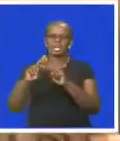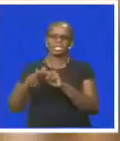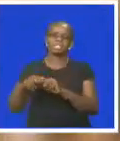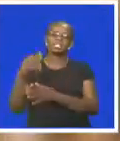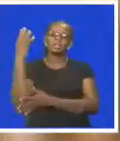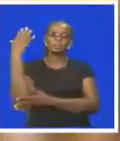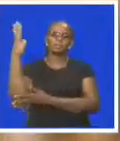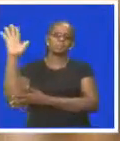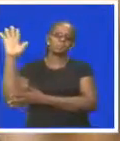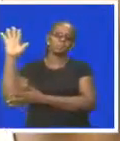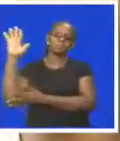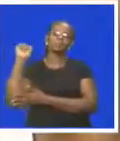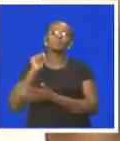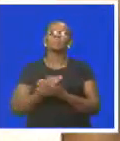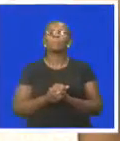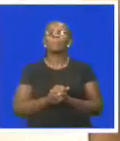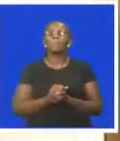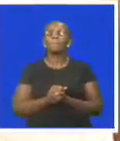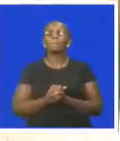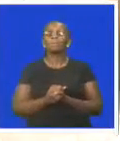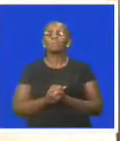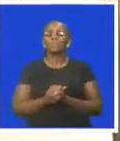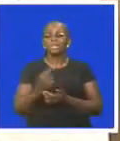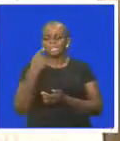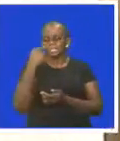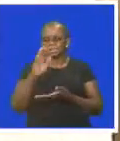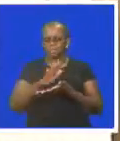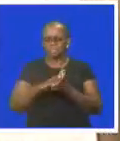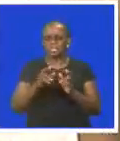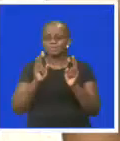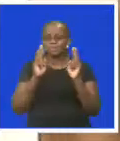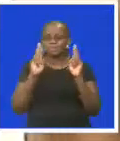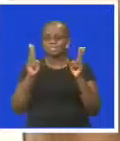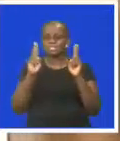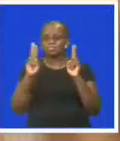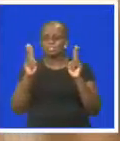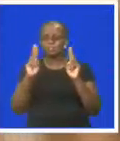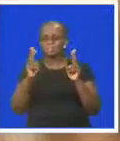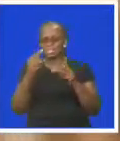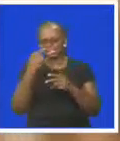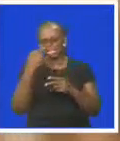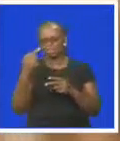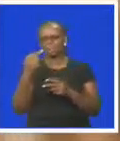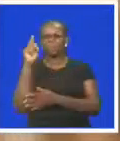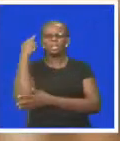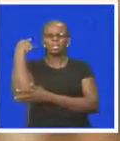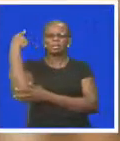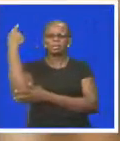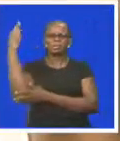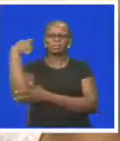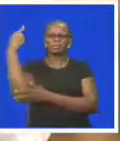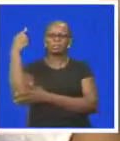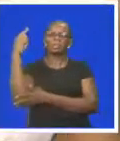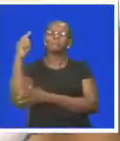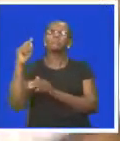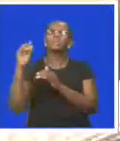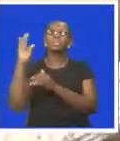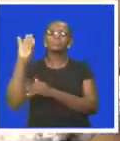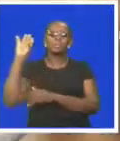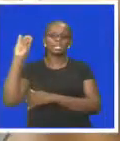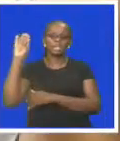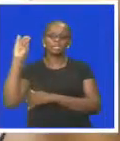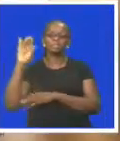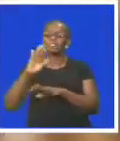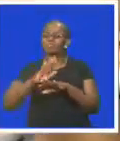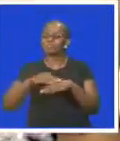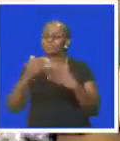find in the game parks. When we visit the game parks, we see wild animals. Animals that are not kept at home, but they are kept in the